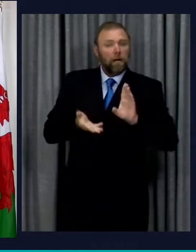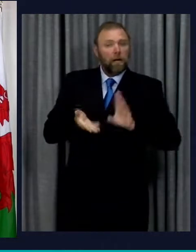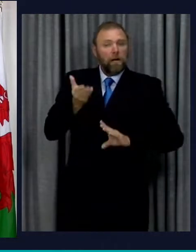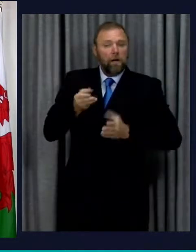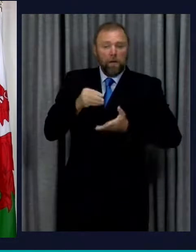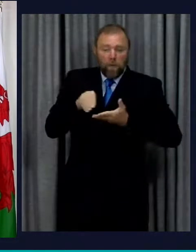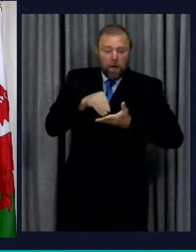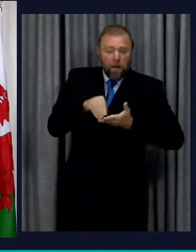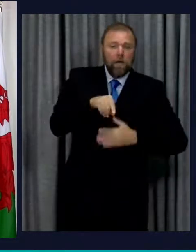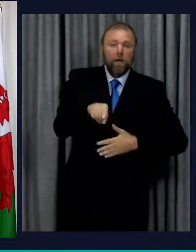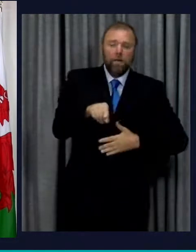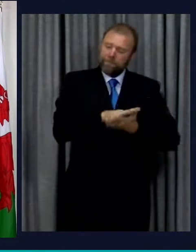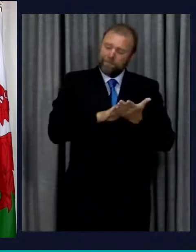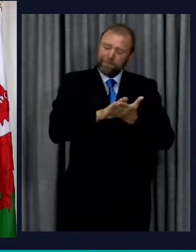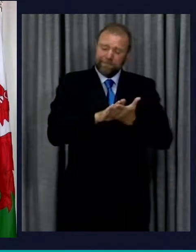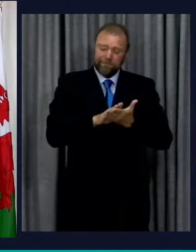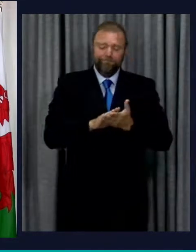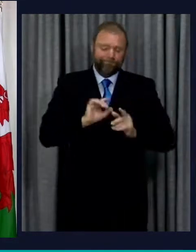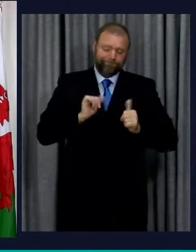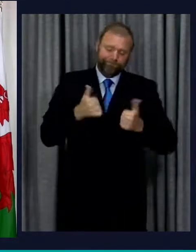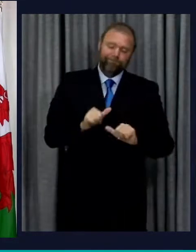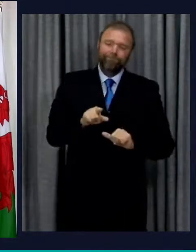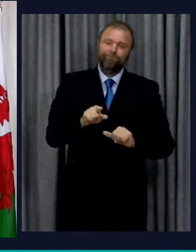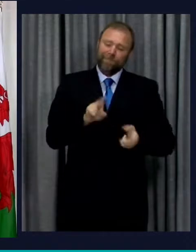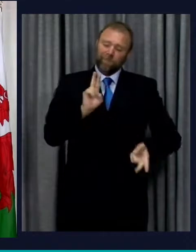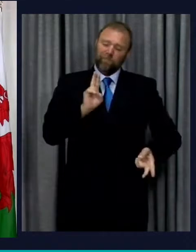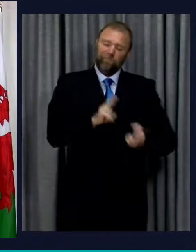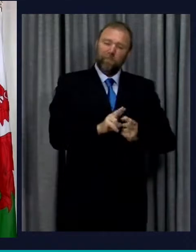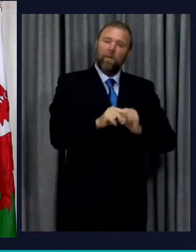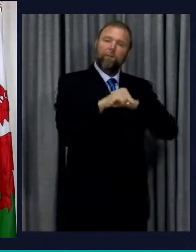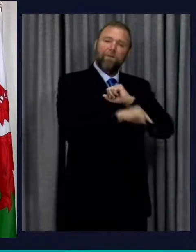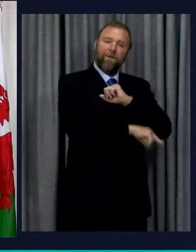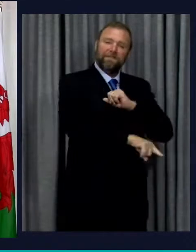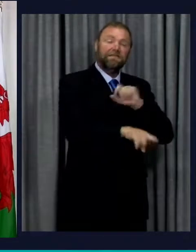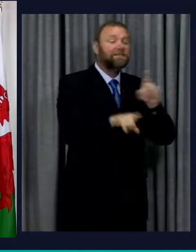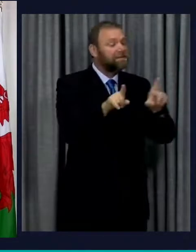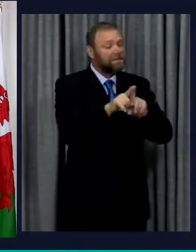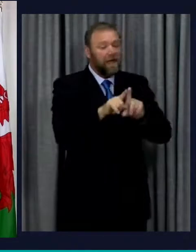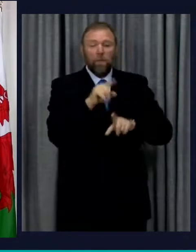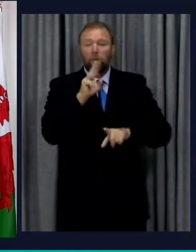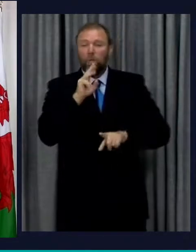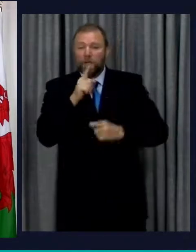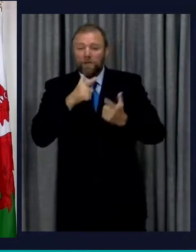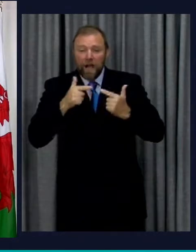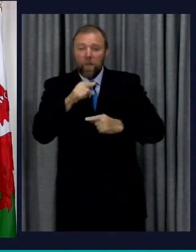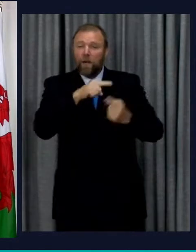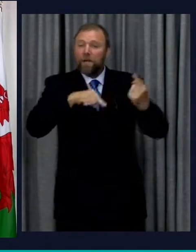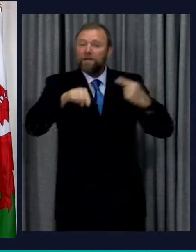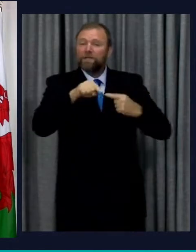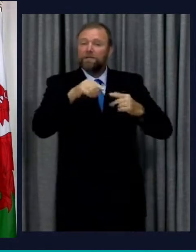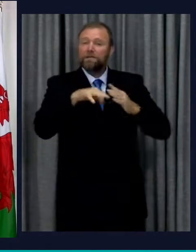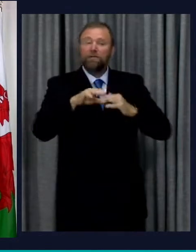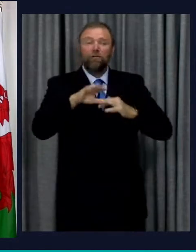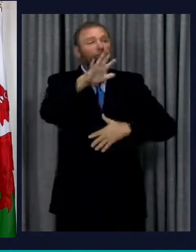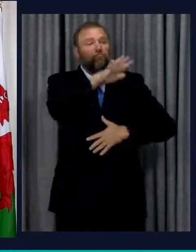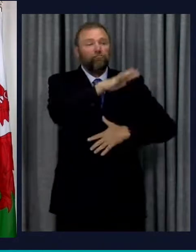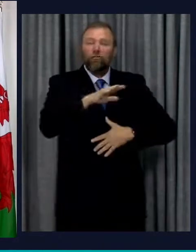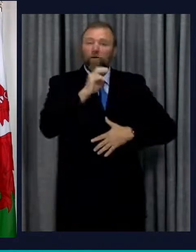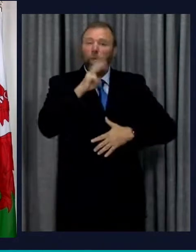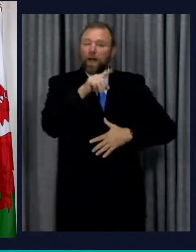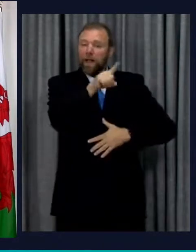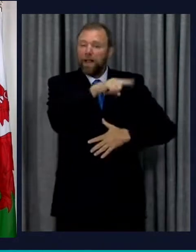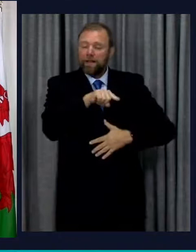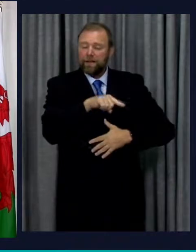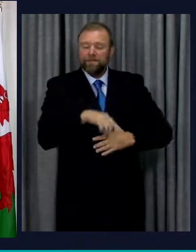poverty, as well as sustaining the Welsh language among young people in rural Wales in particular. At the